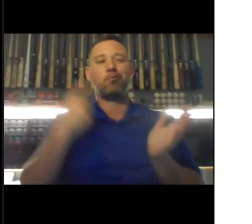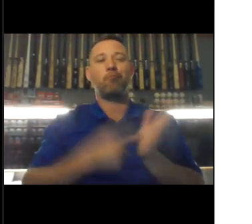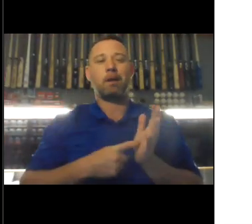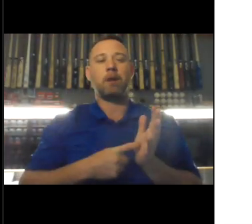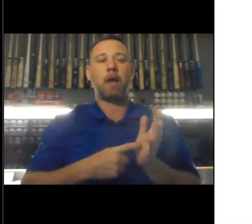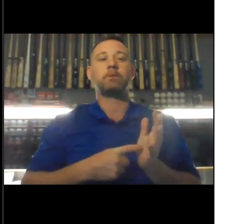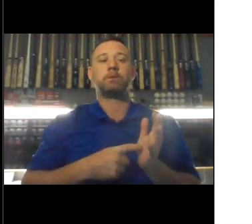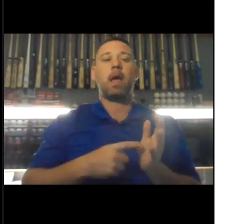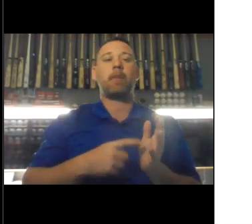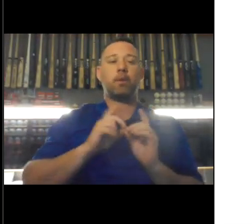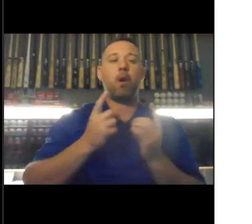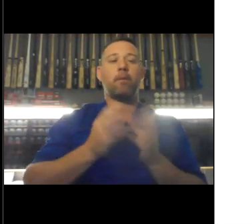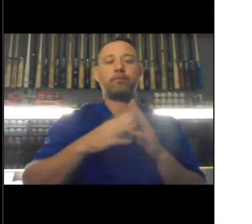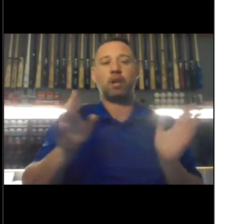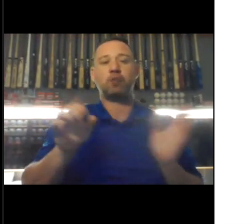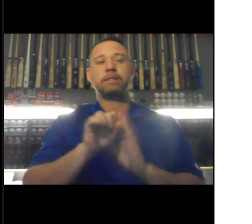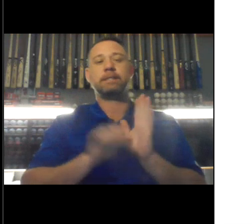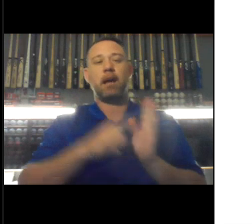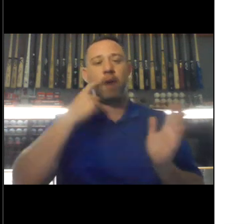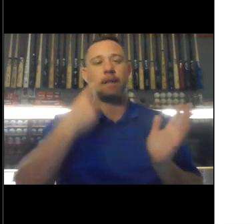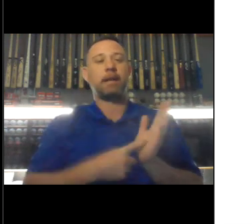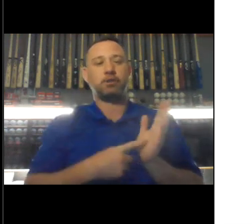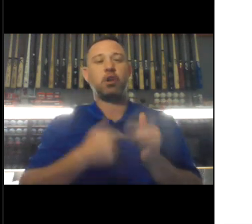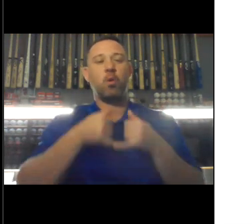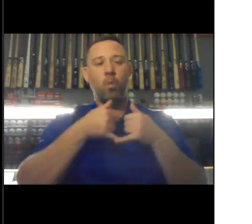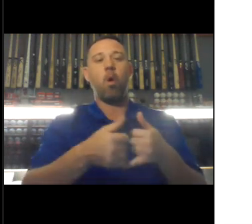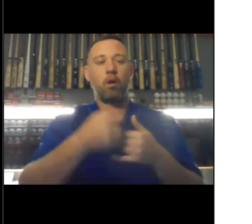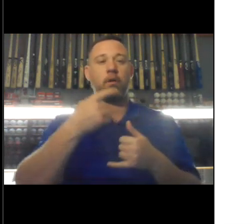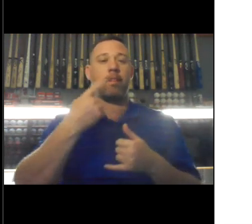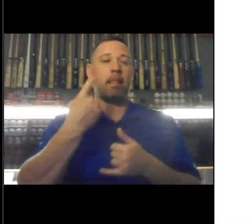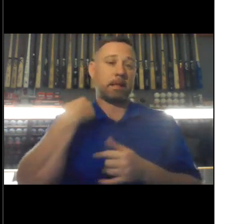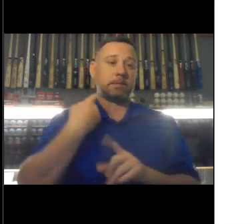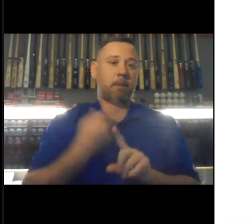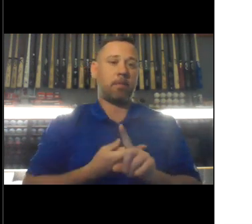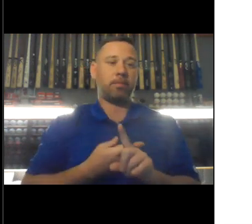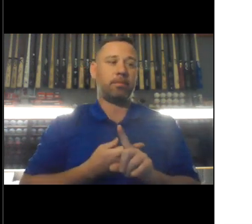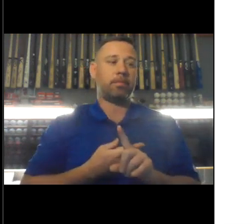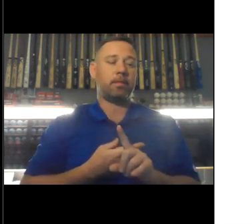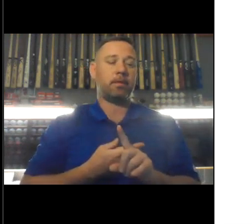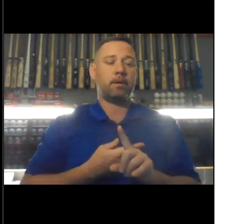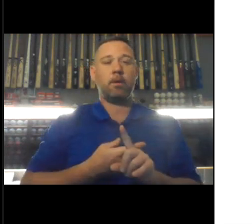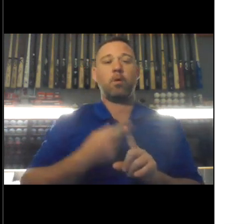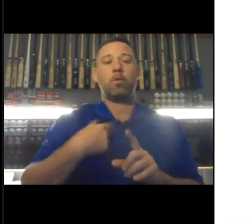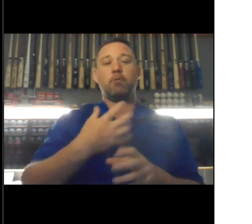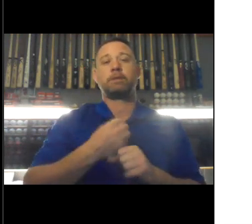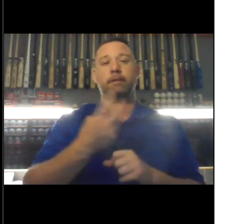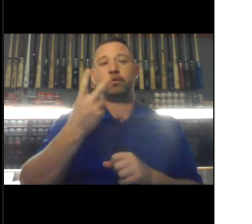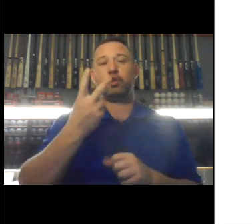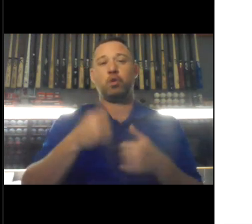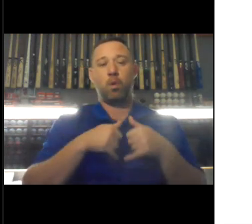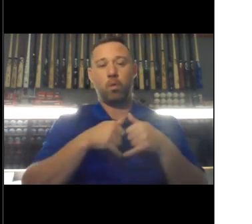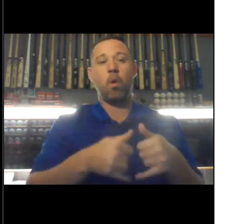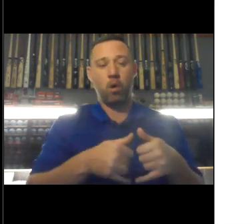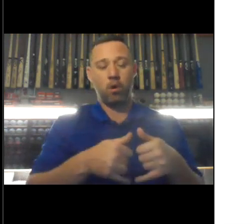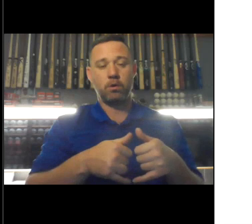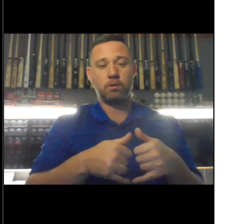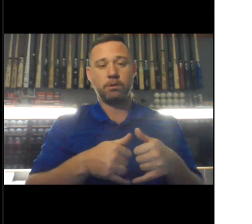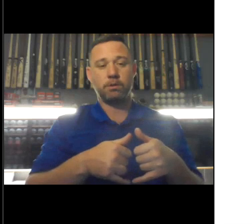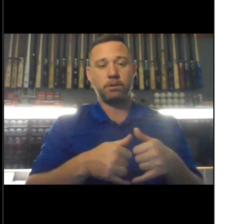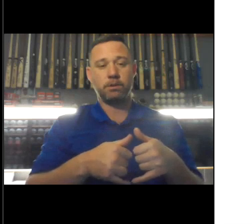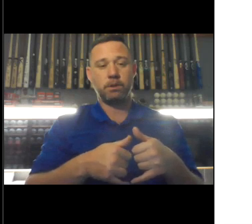General Services State Agency Recognition Awards, which were held last month. We received 2 awards, which is